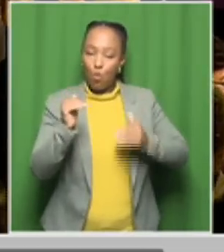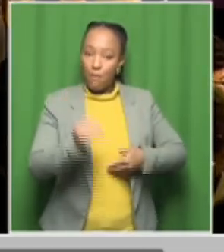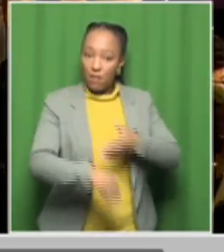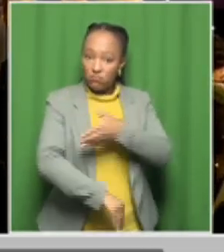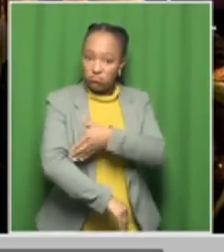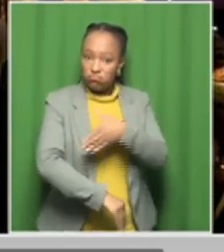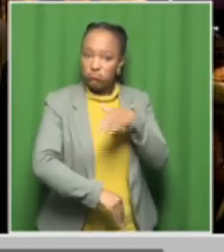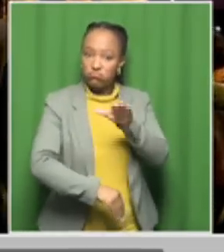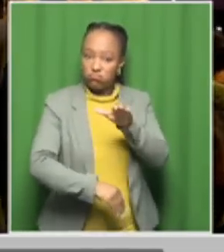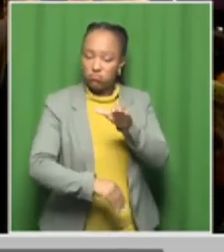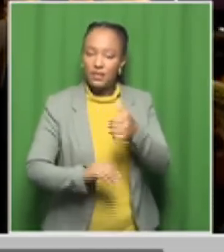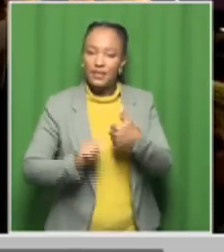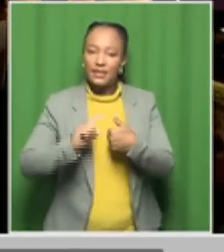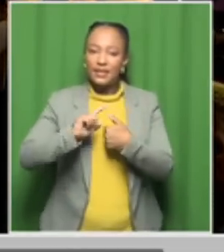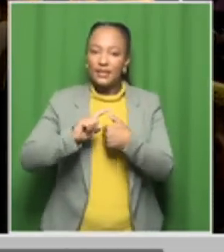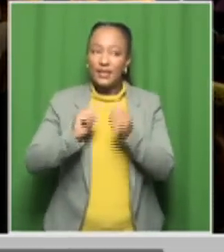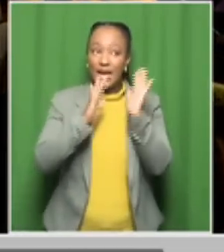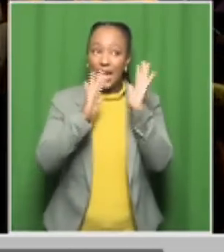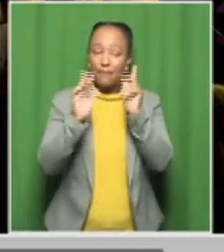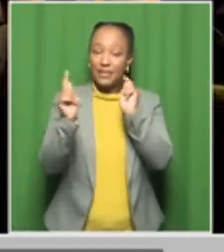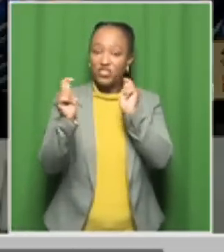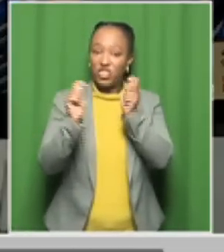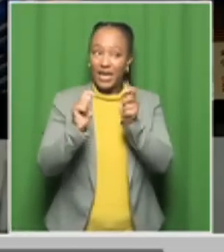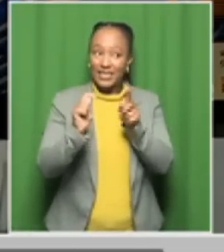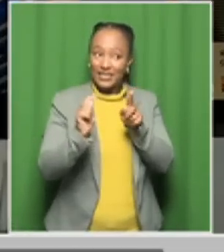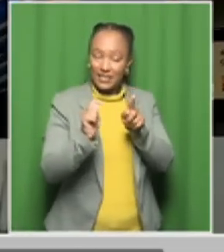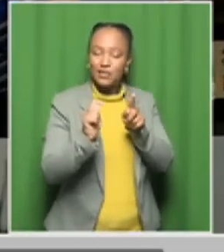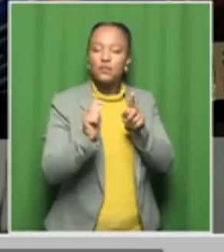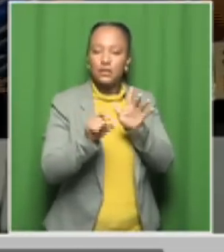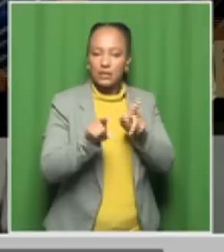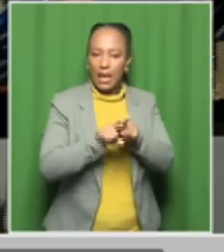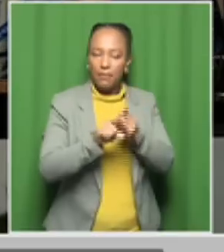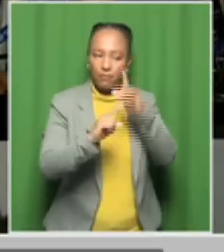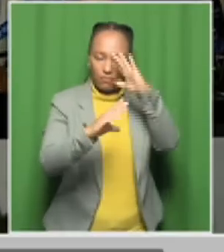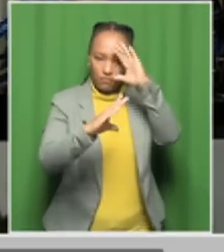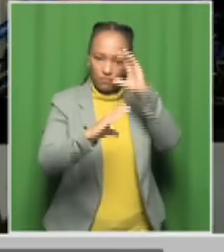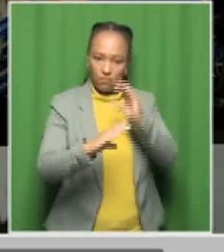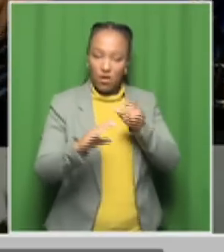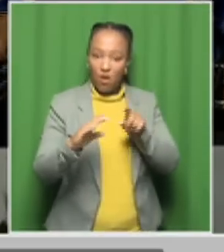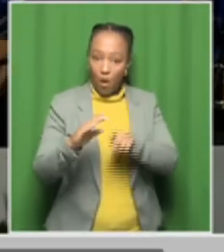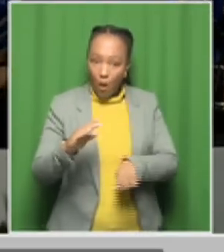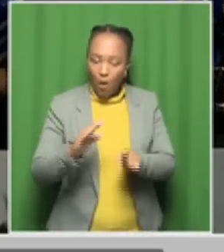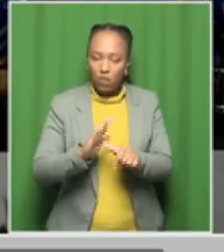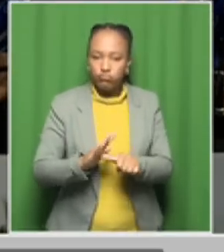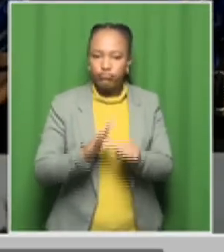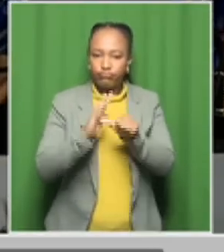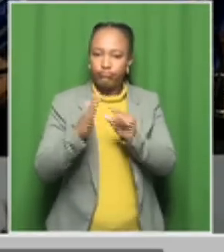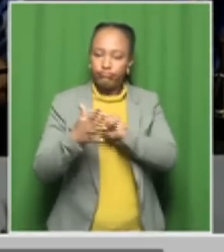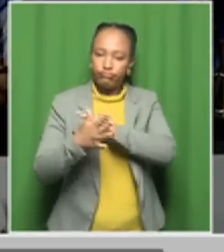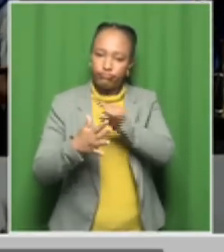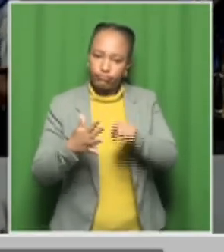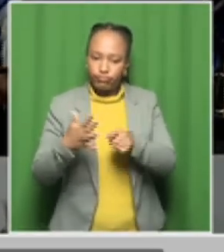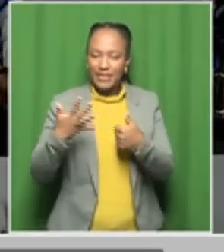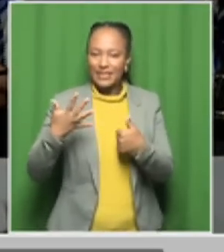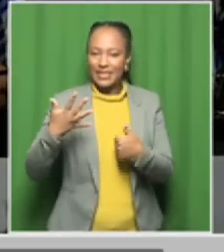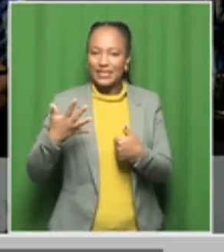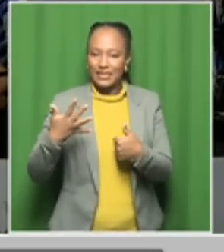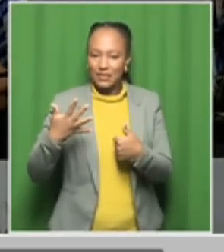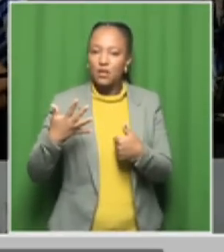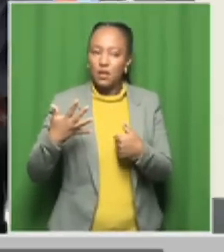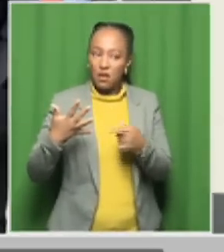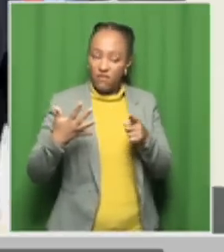overarching problem of climate change. So in a nutshell, those are some of the priorities that we are pursuing through our G20